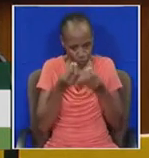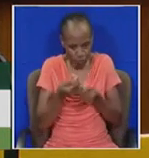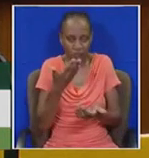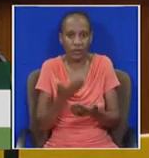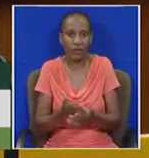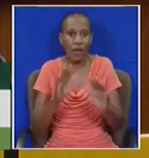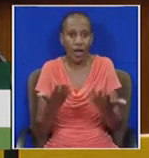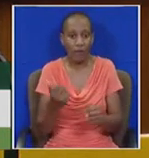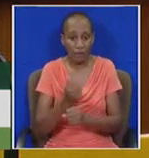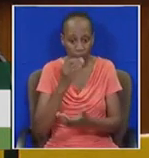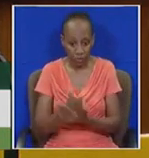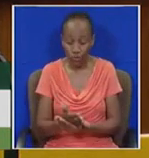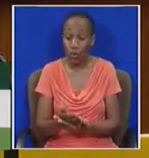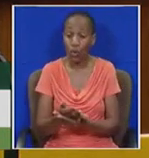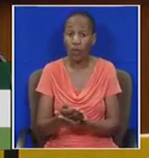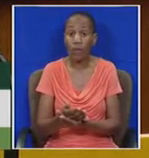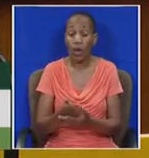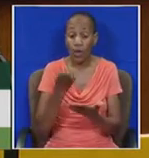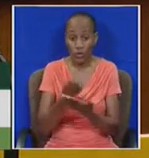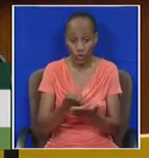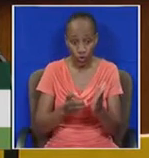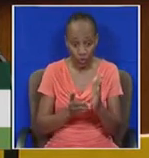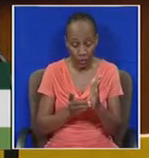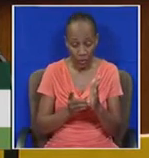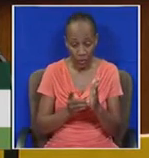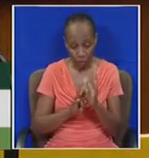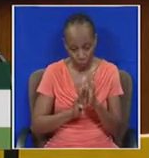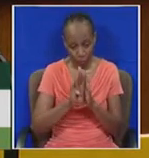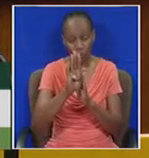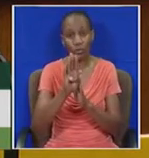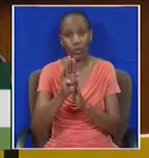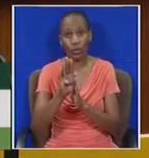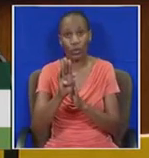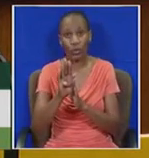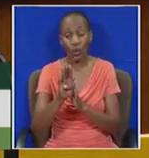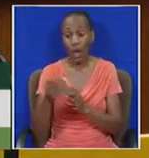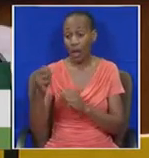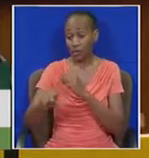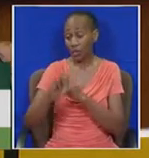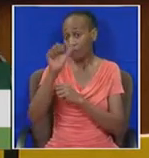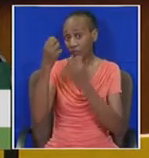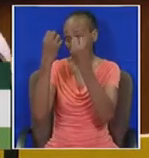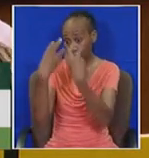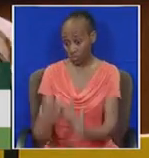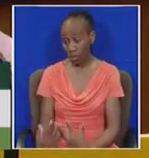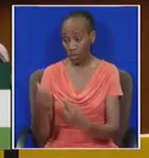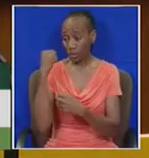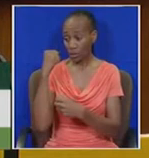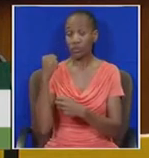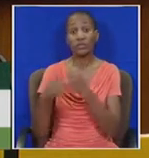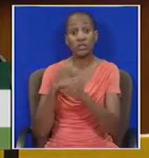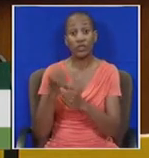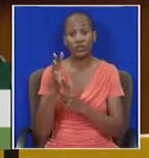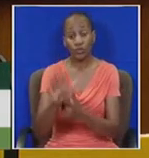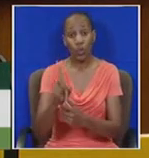increased labor-absorbing economic growth. Statistics South Africa's figures for December show that the current unemployment rate